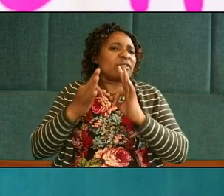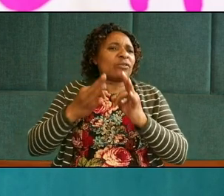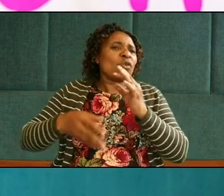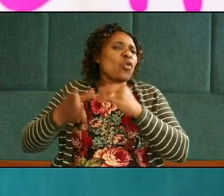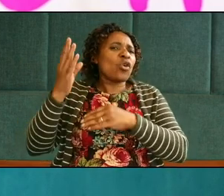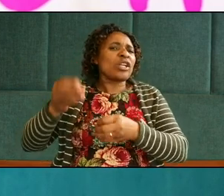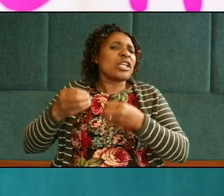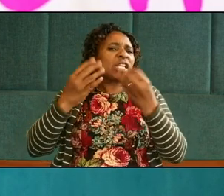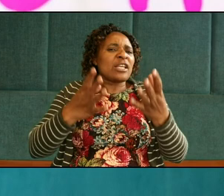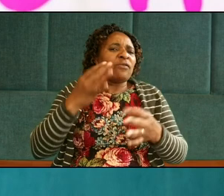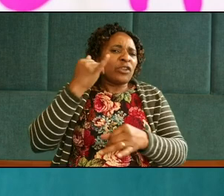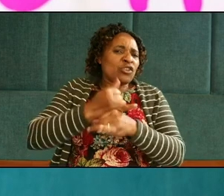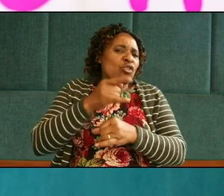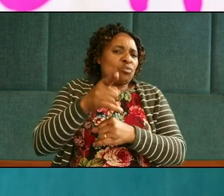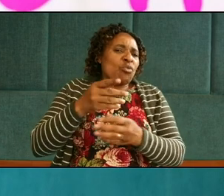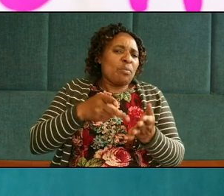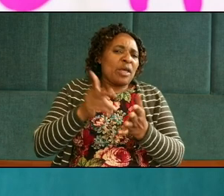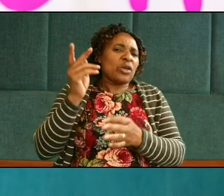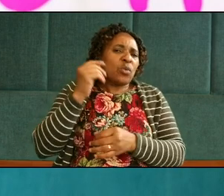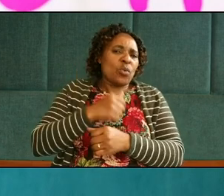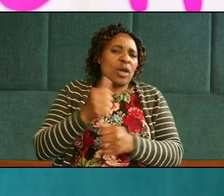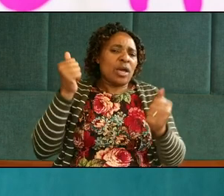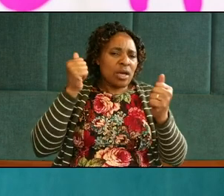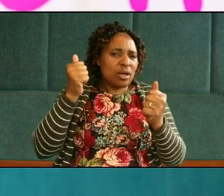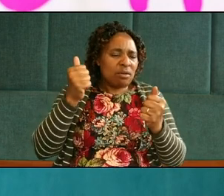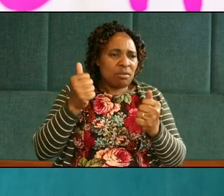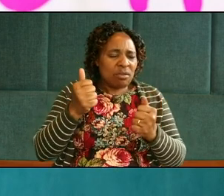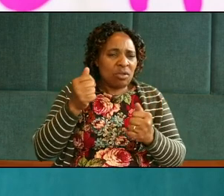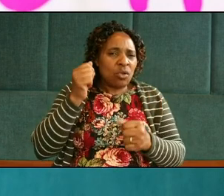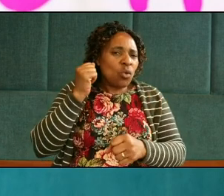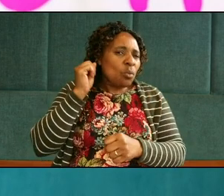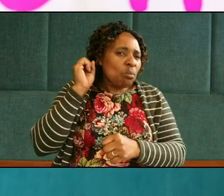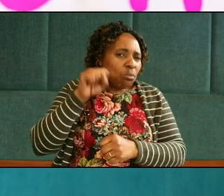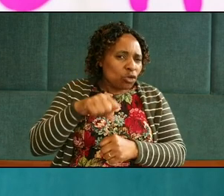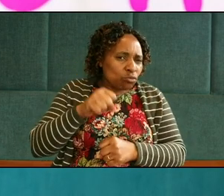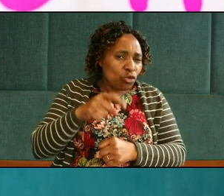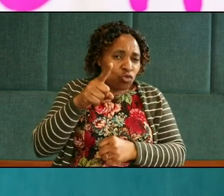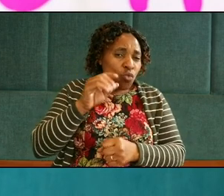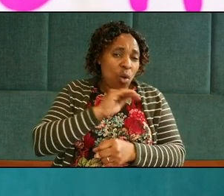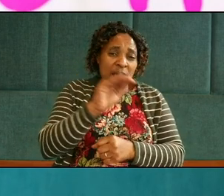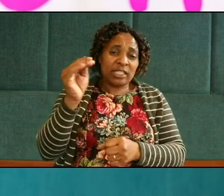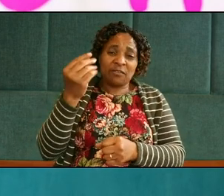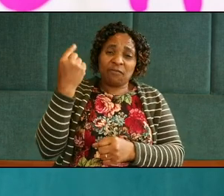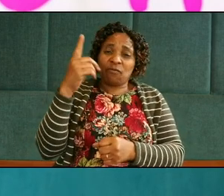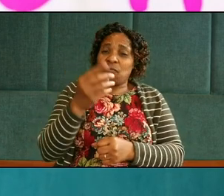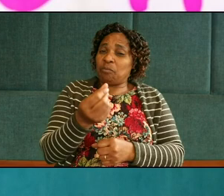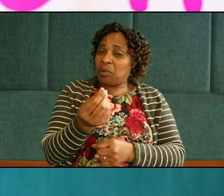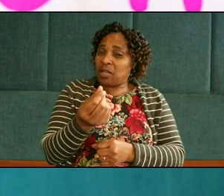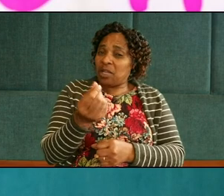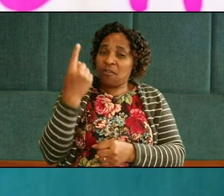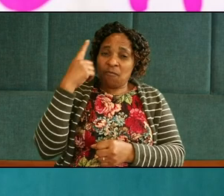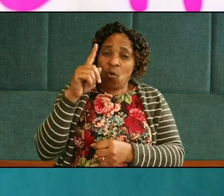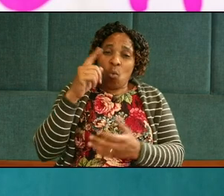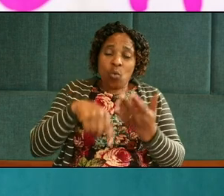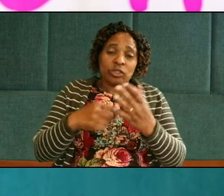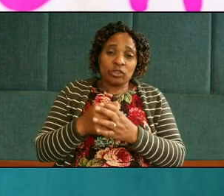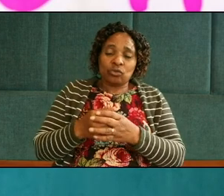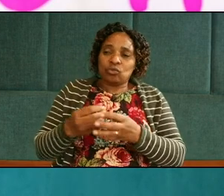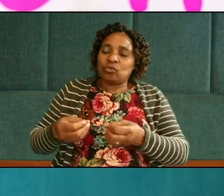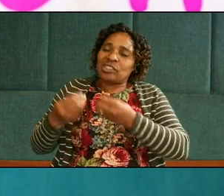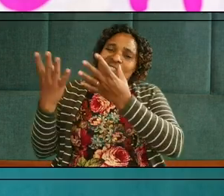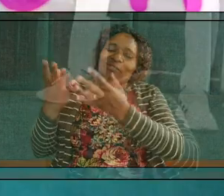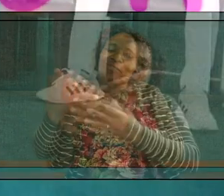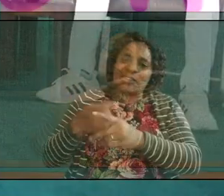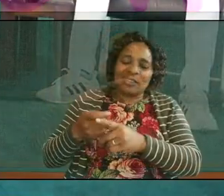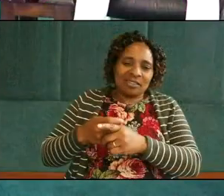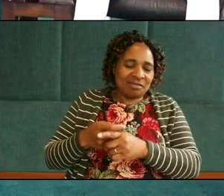you that job that pays you well? Would you still be asking for the money that you put as tithe?